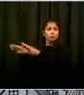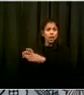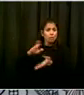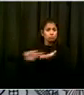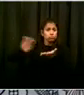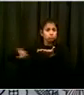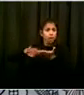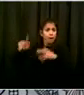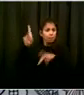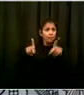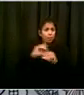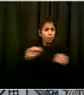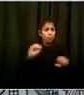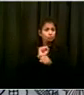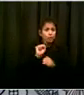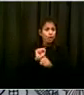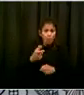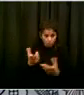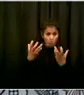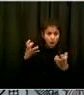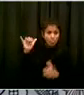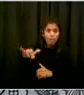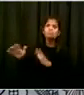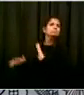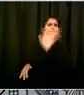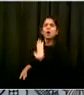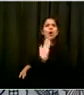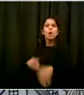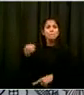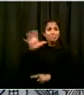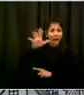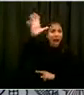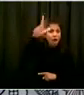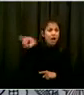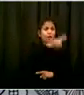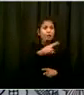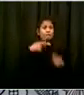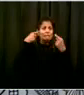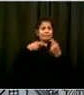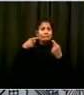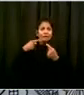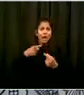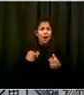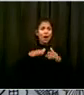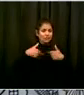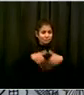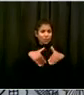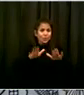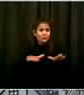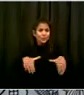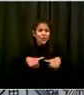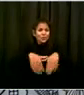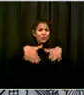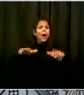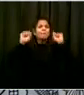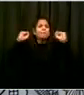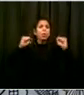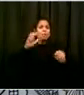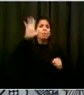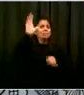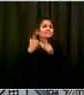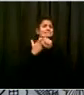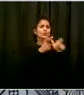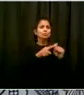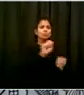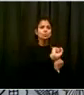again, let's realize if we act quickly and decisively, we can overcome this for all of us, for the whole city.